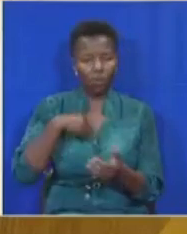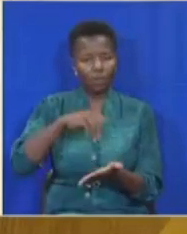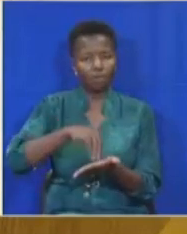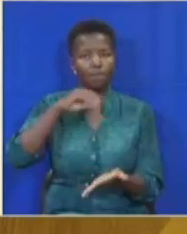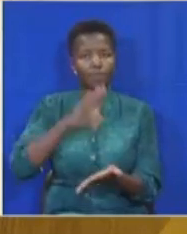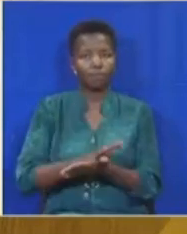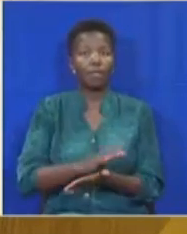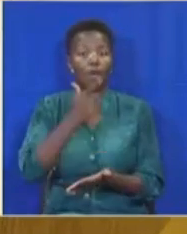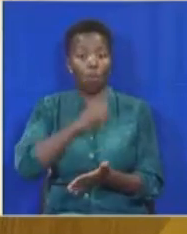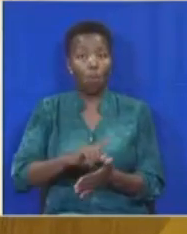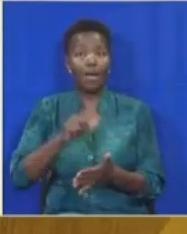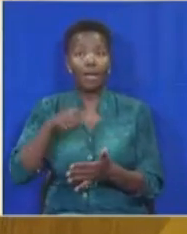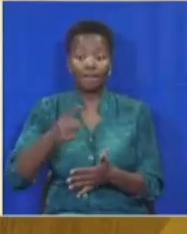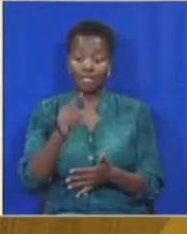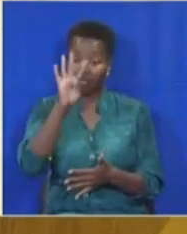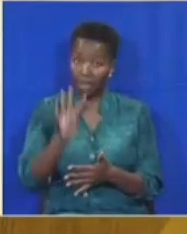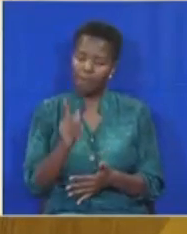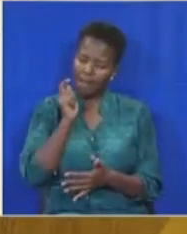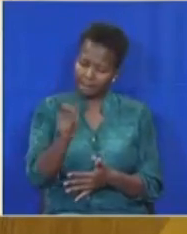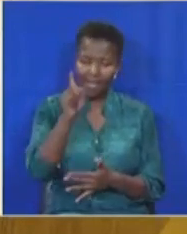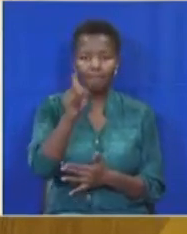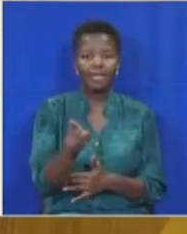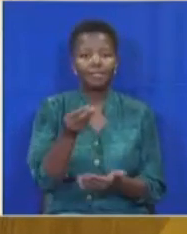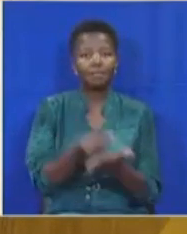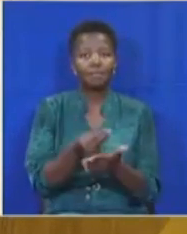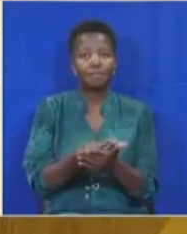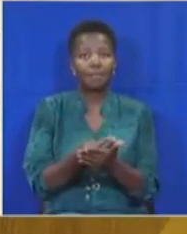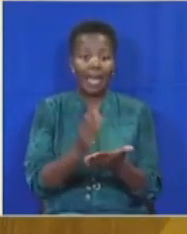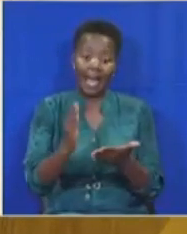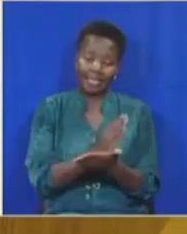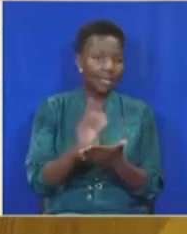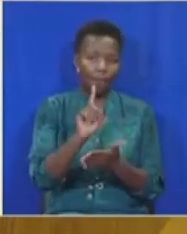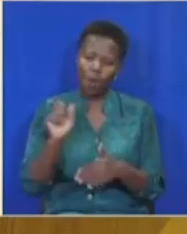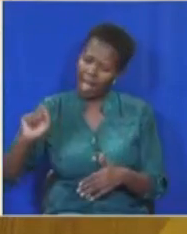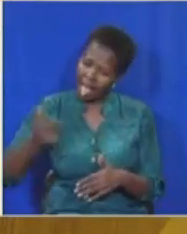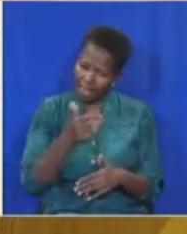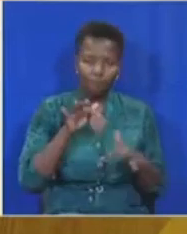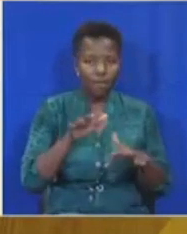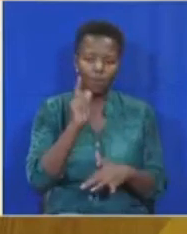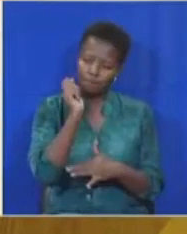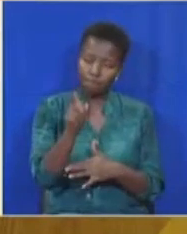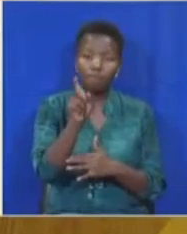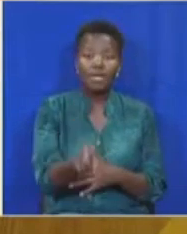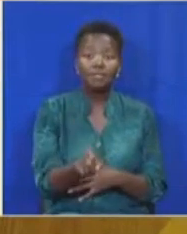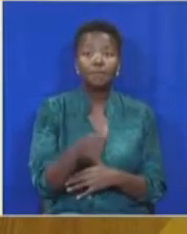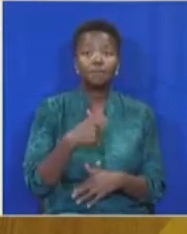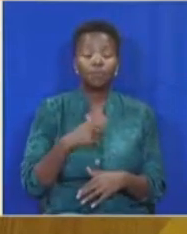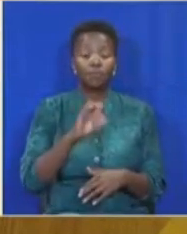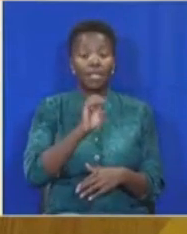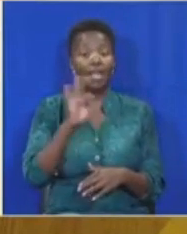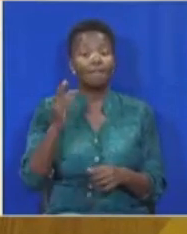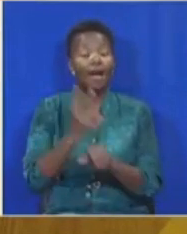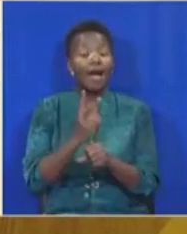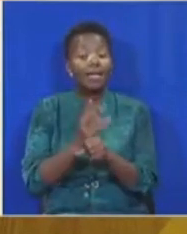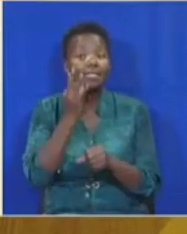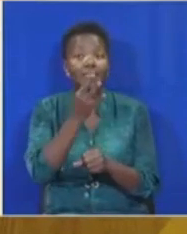want social grants to be paid on the 1st of April. Not some, but everyone. The EFF reiterate that